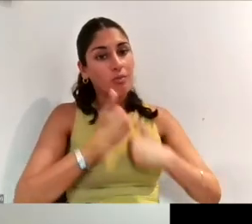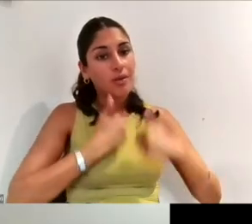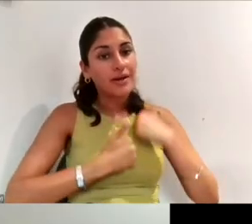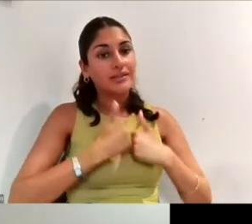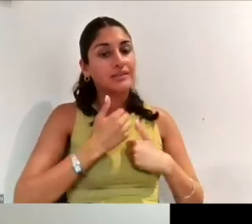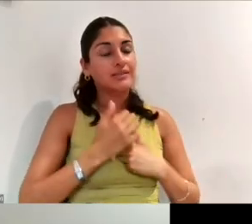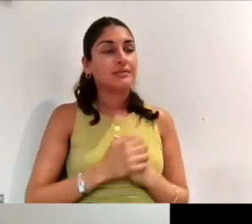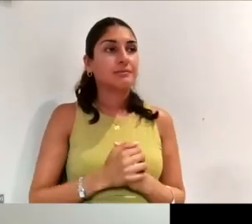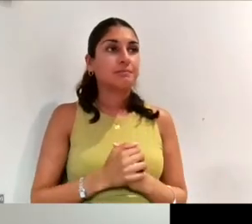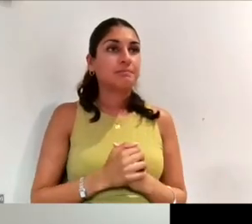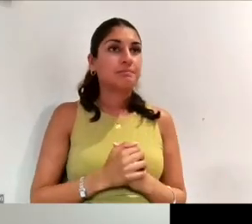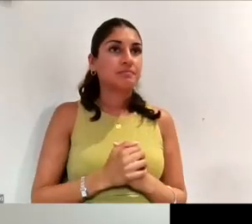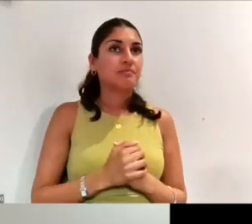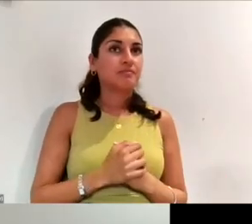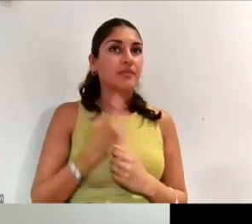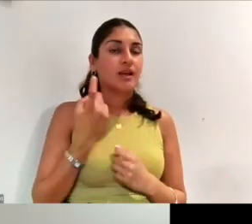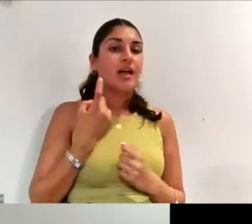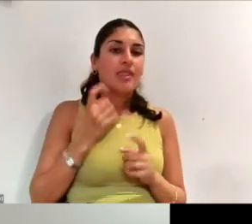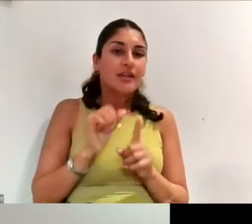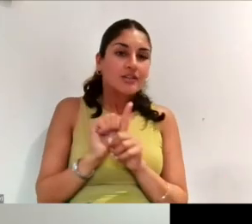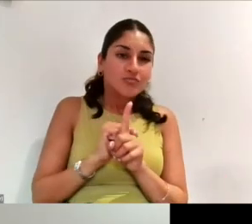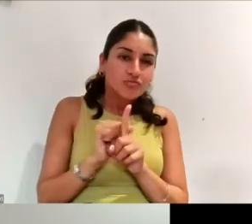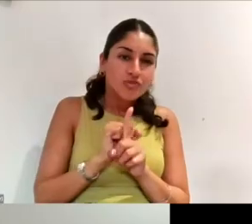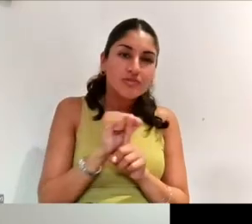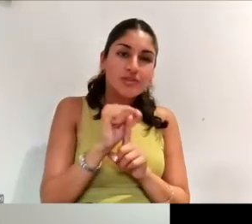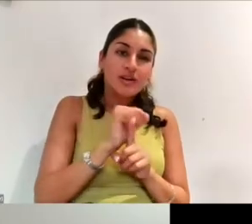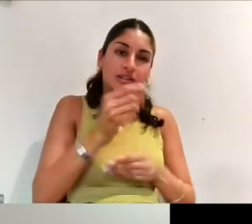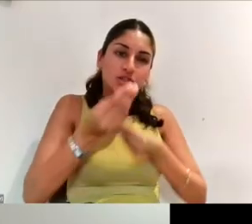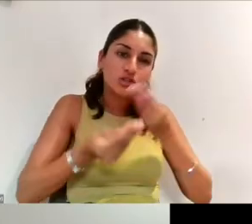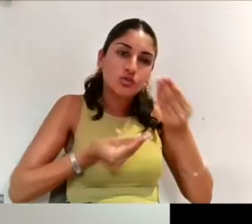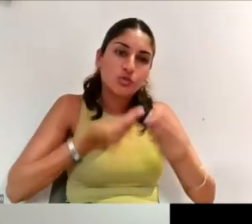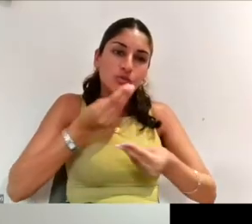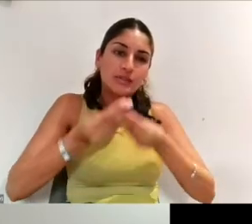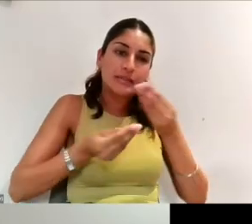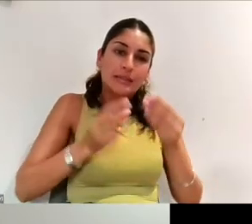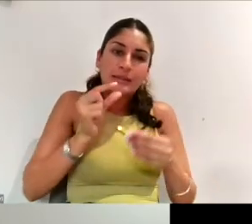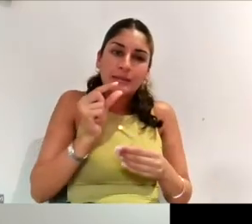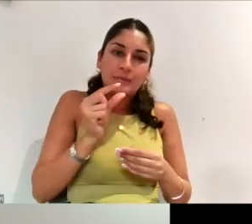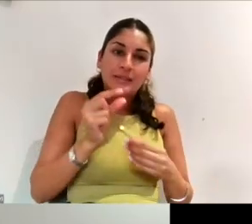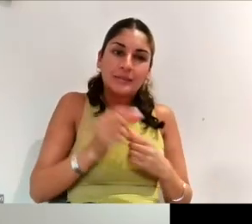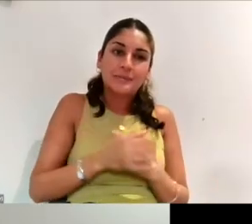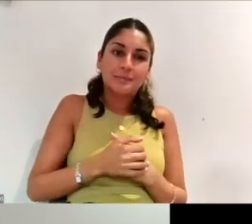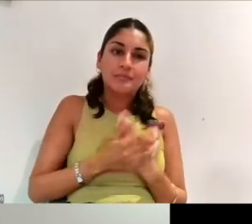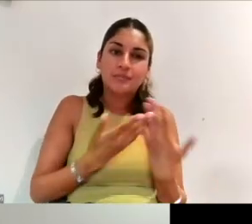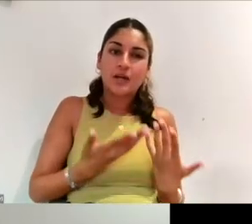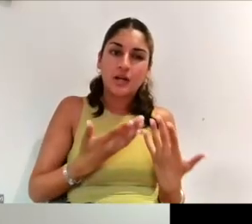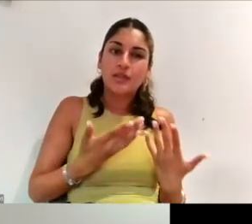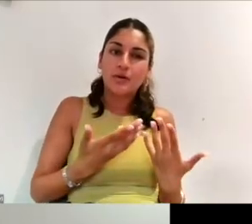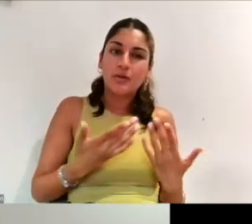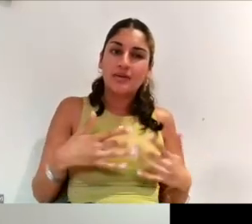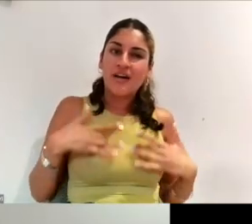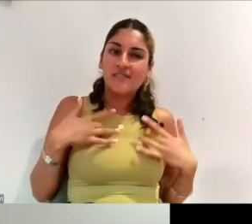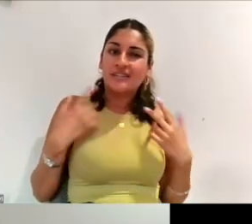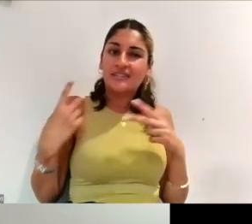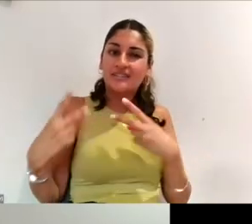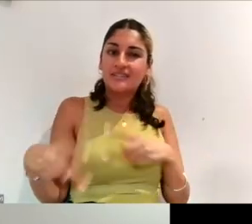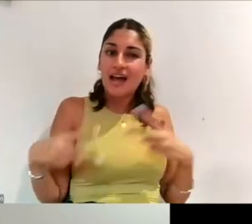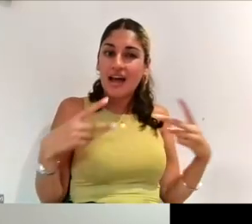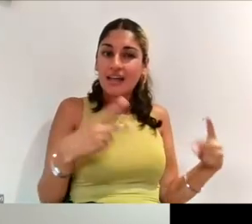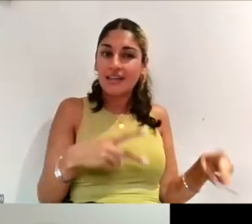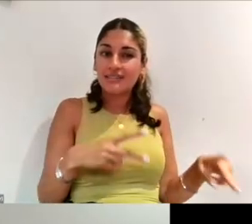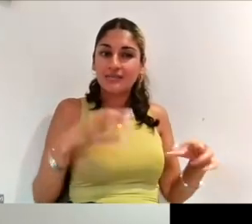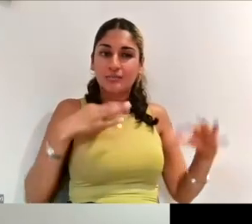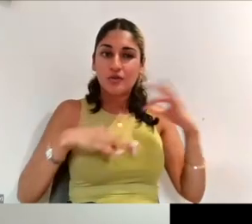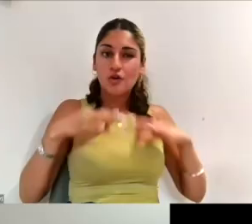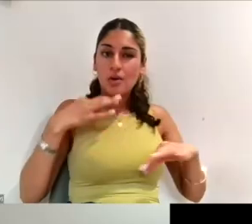continuing it, I think just refining the storytelling more. Sometimes, especially with dance, I'm always conscious of things can